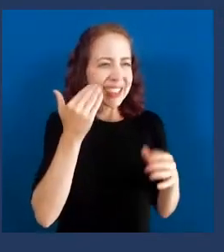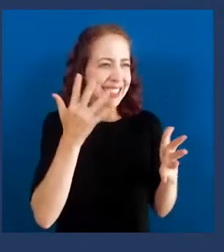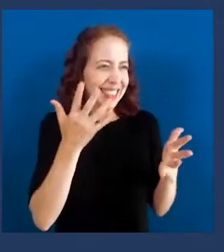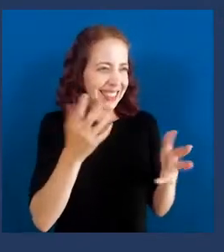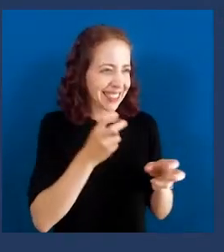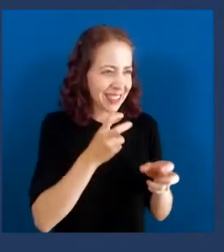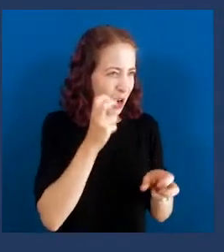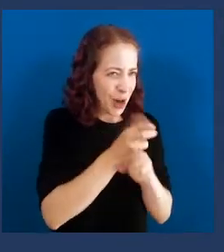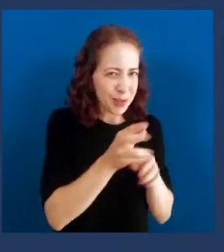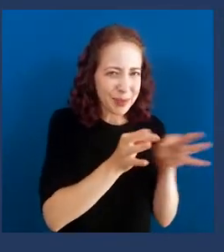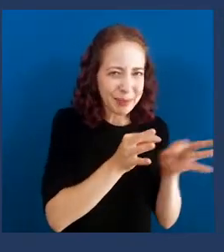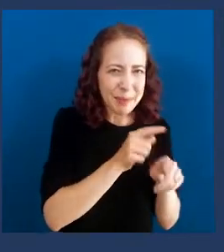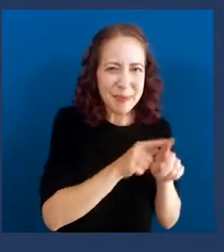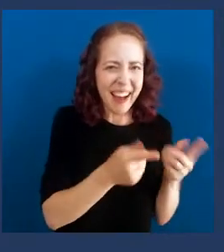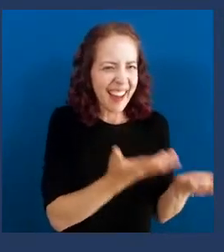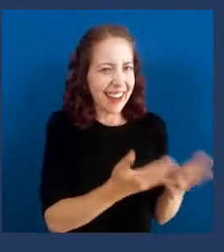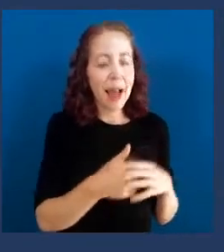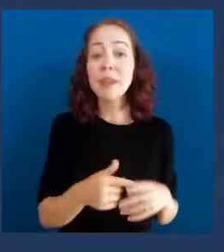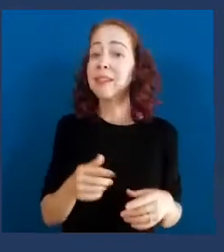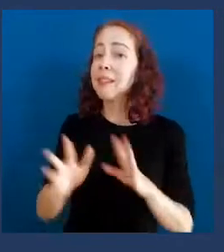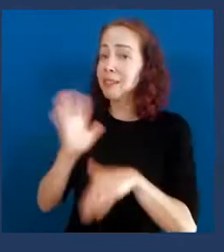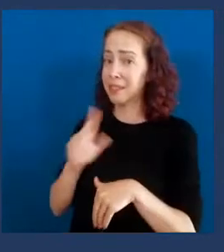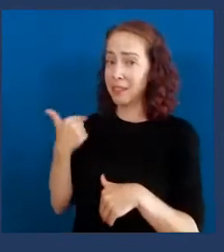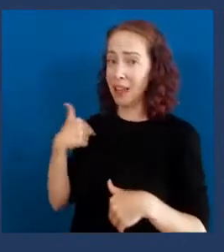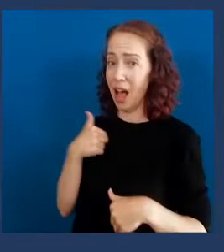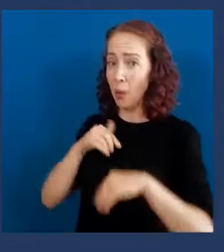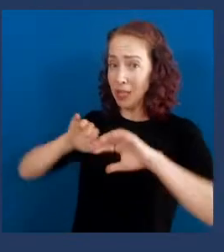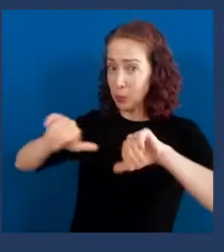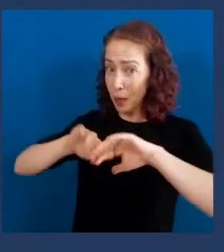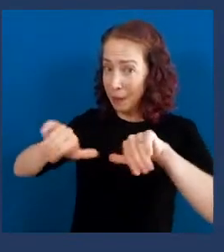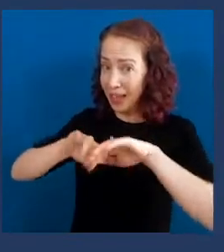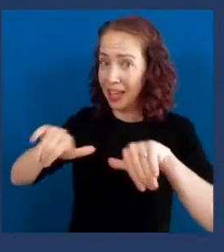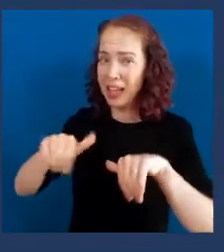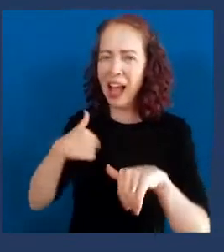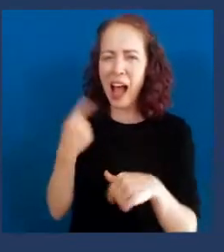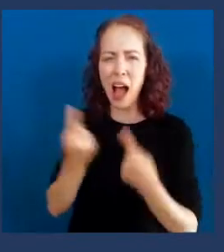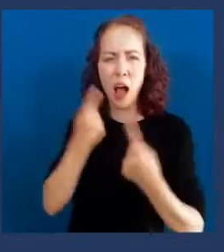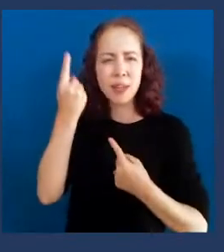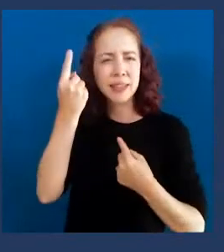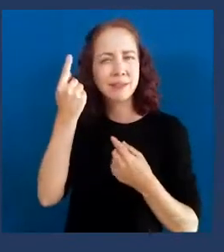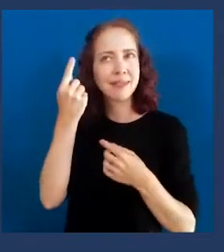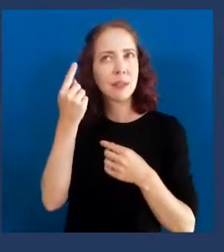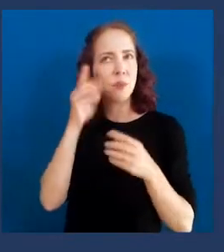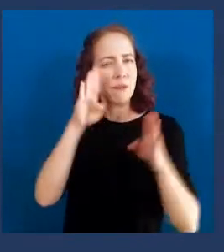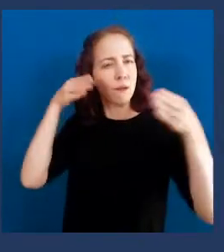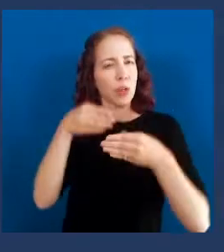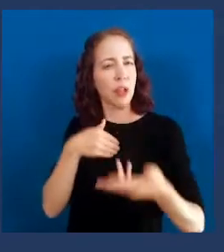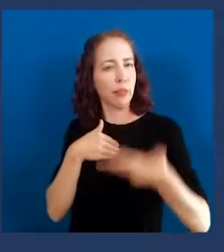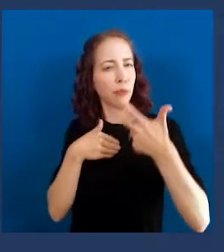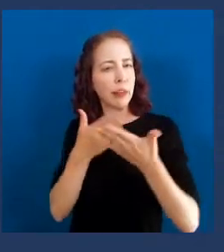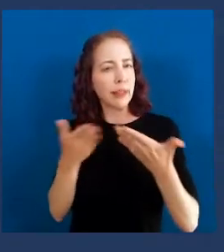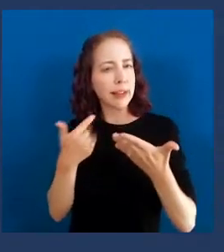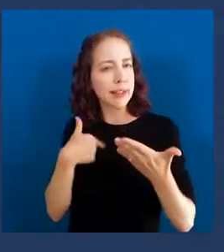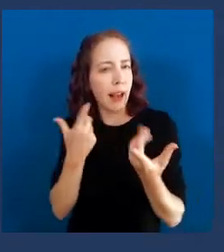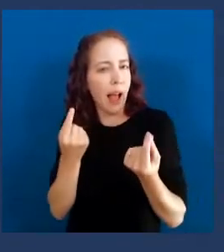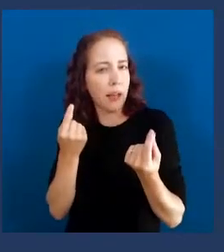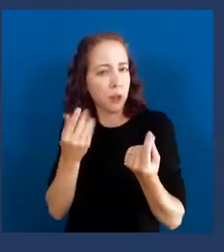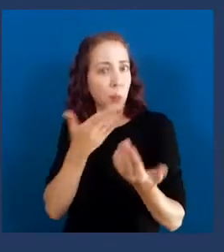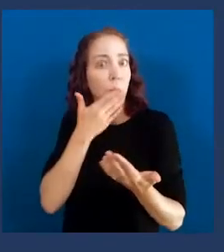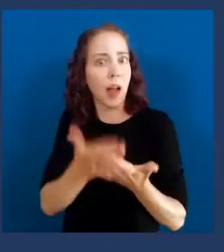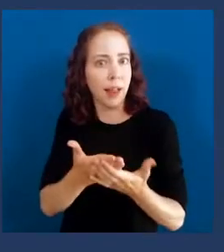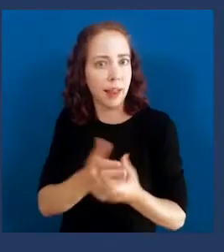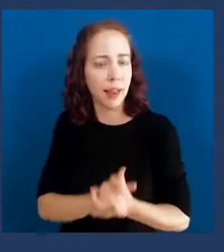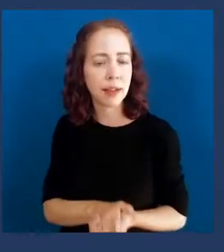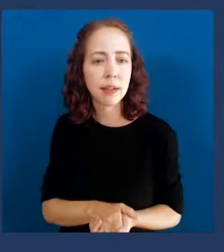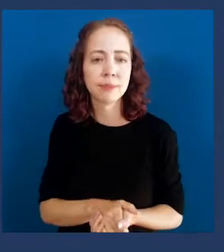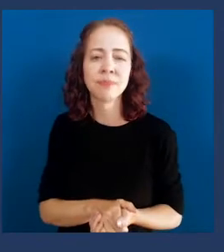do, Michael. But like when I was swimming, I always looked at like 3 things that I could do really well, right? So,